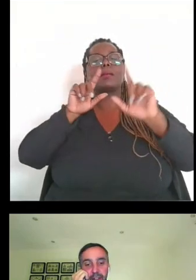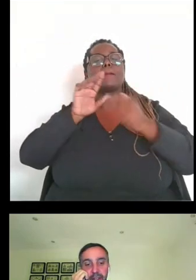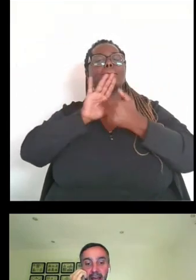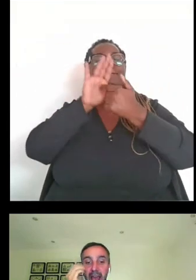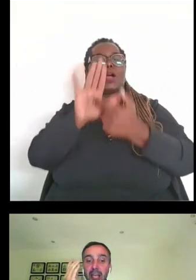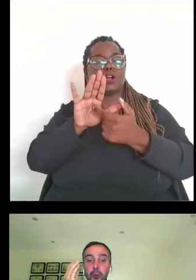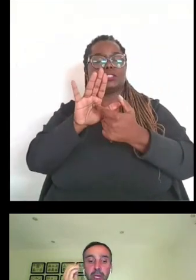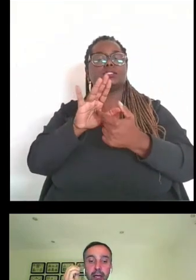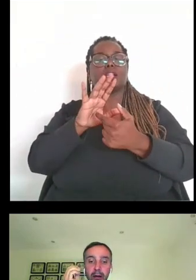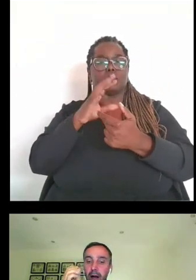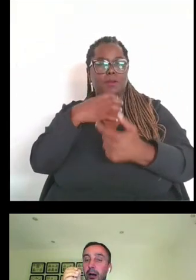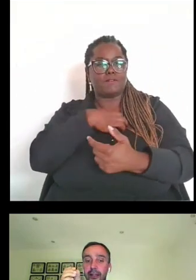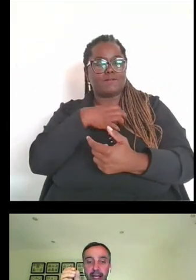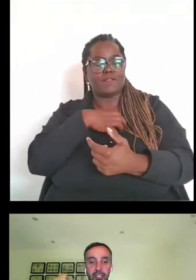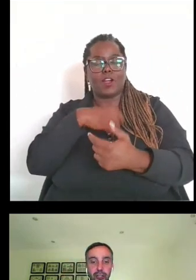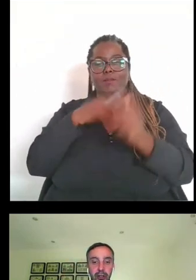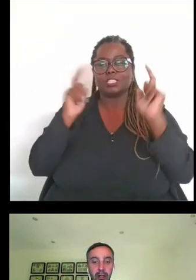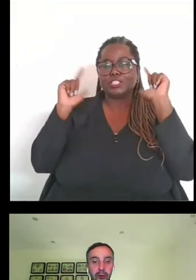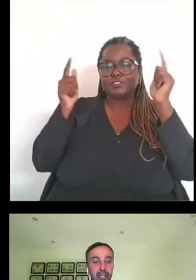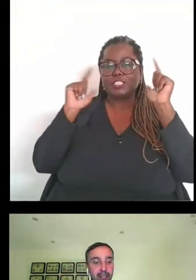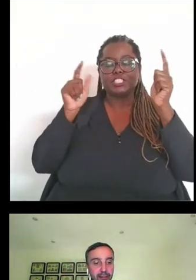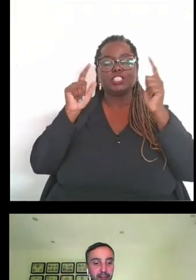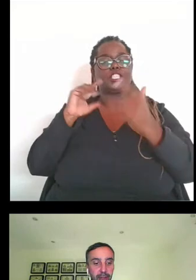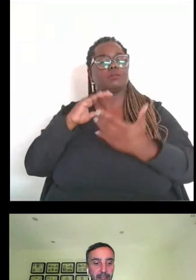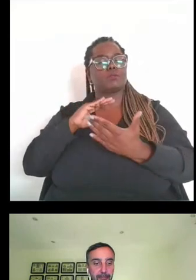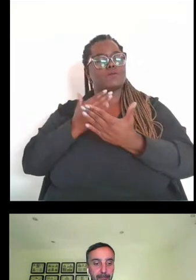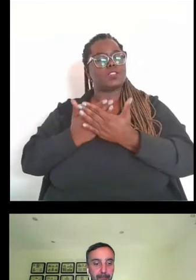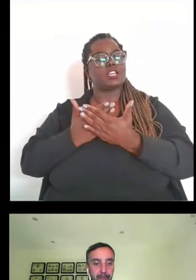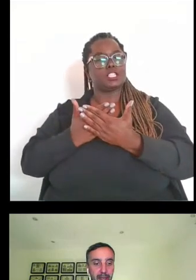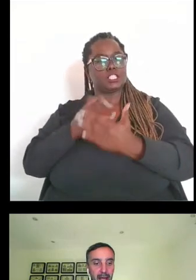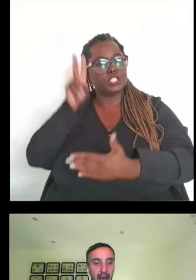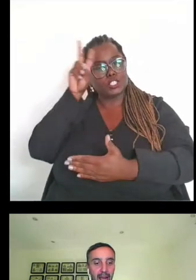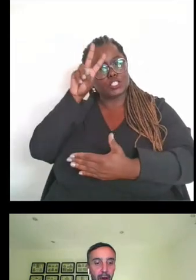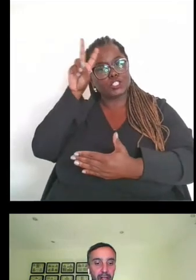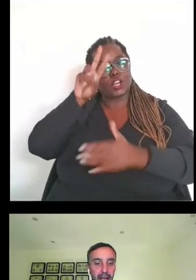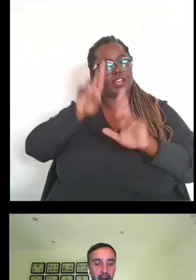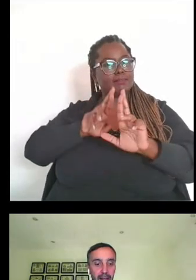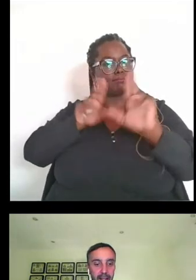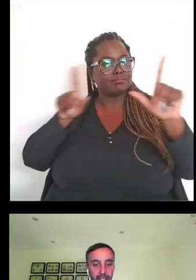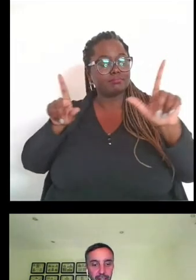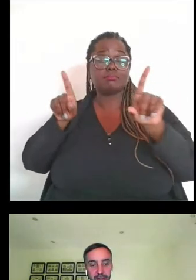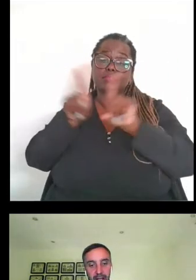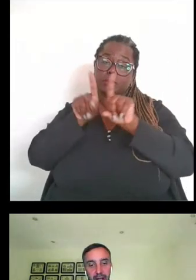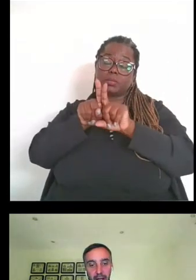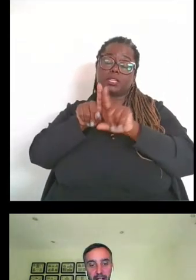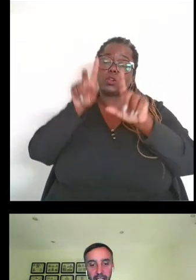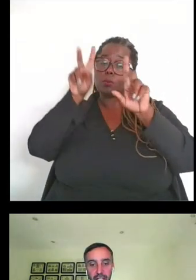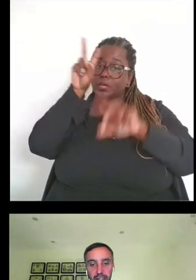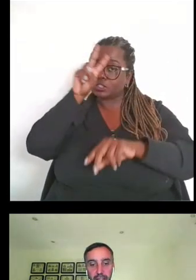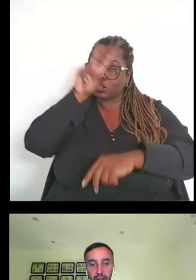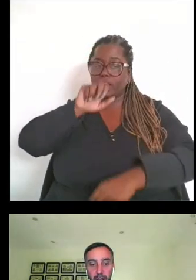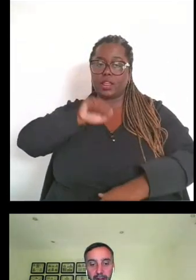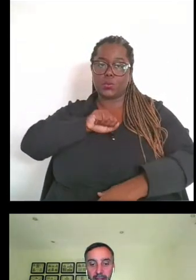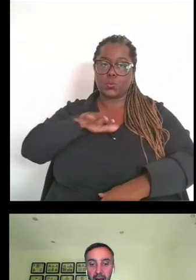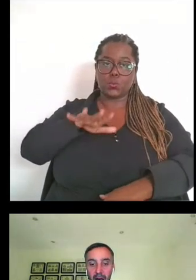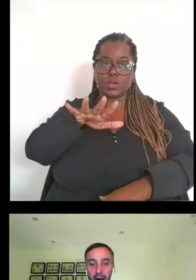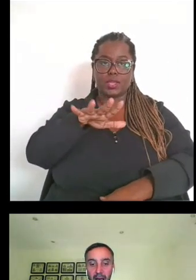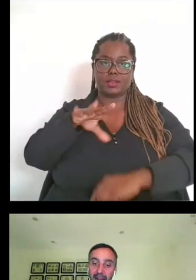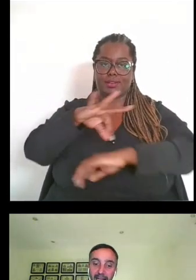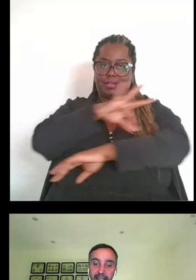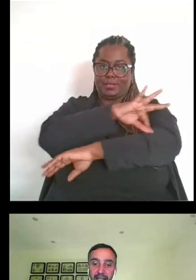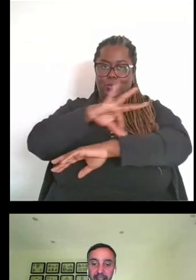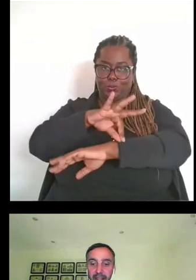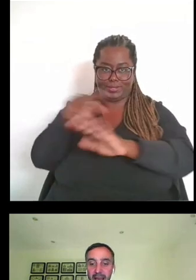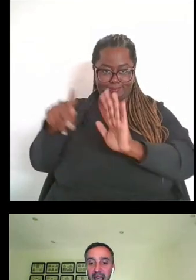a different a queer architecture real history iconic architectures and Architectural drawings